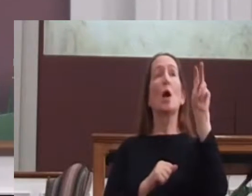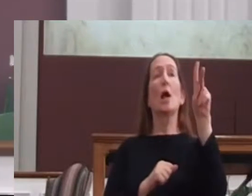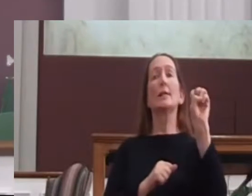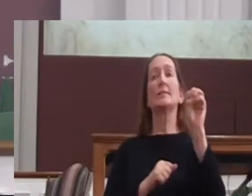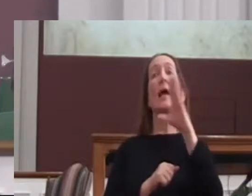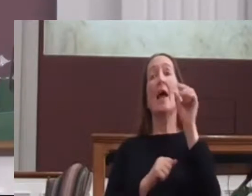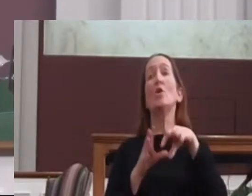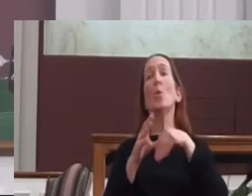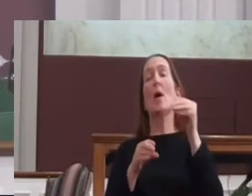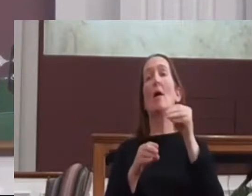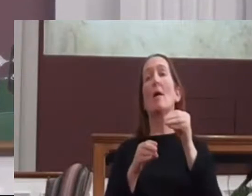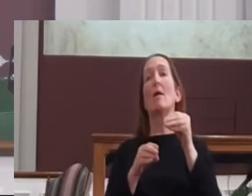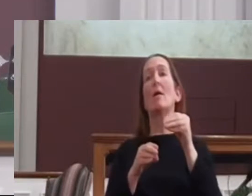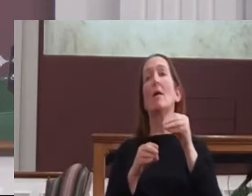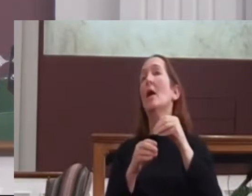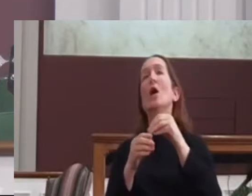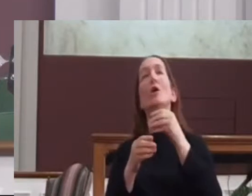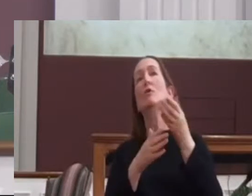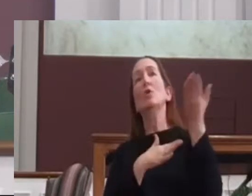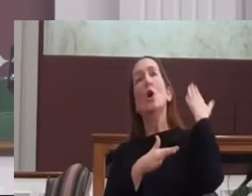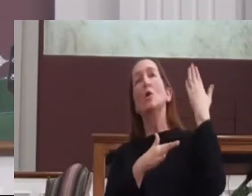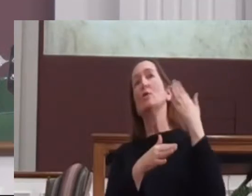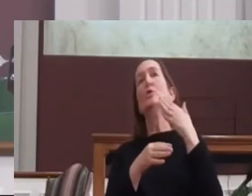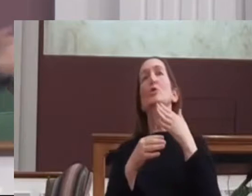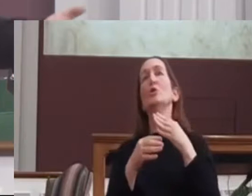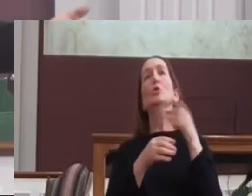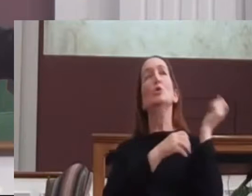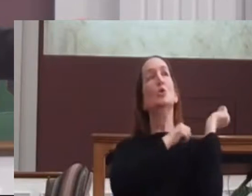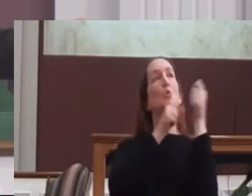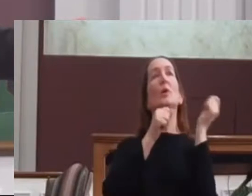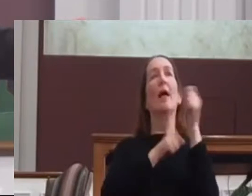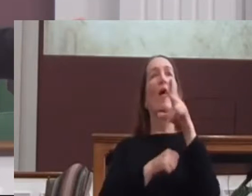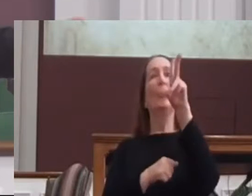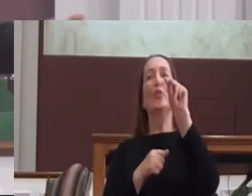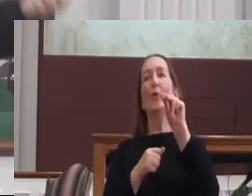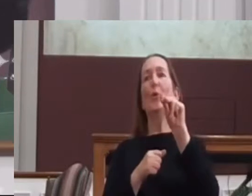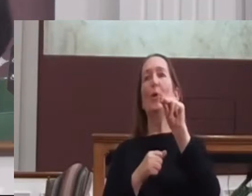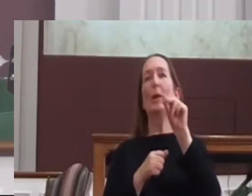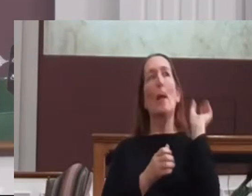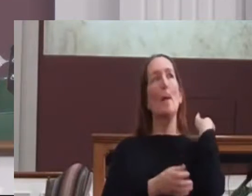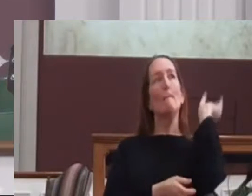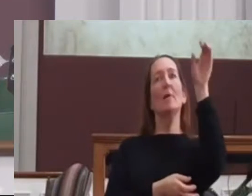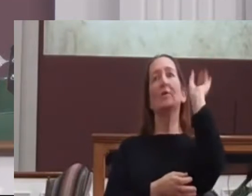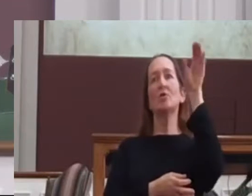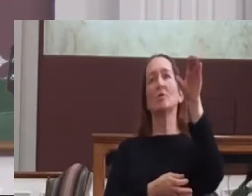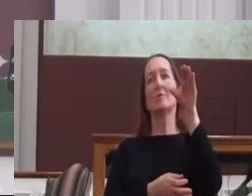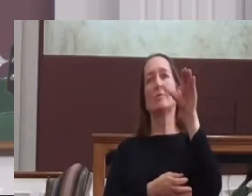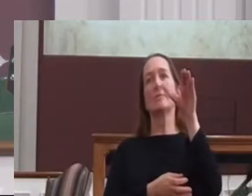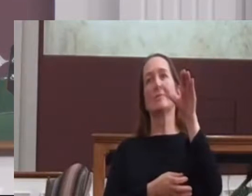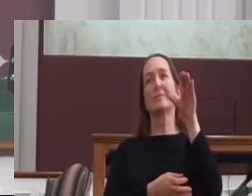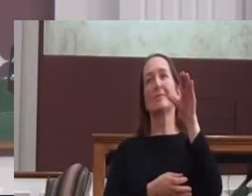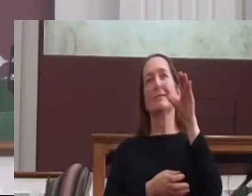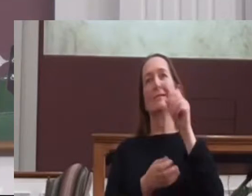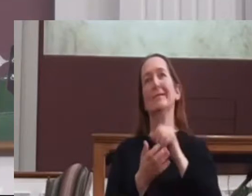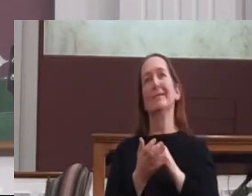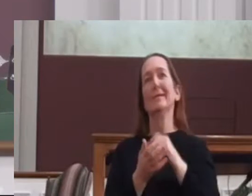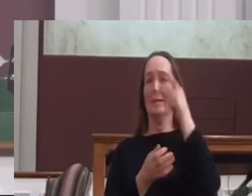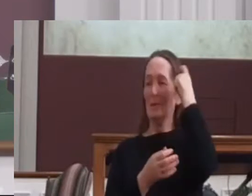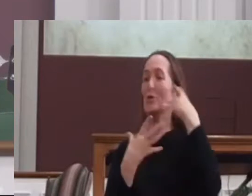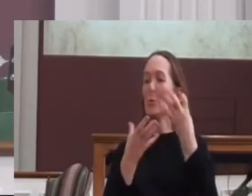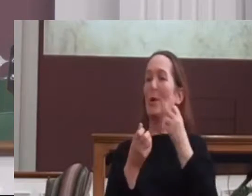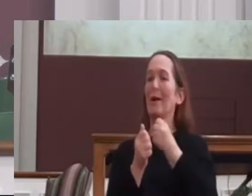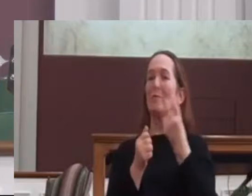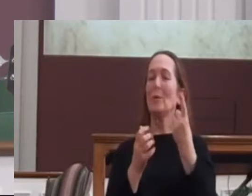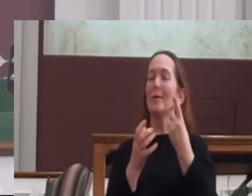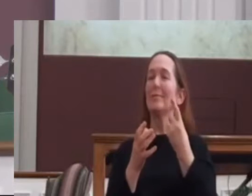wasn't a time where you could stand up there and get 30 pitches to swing at, and you could swing at all of them